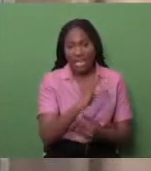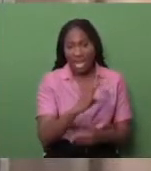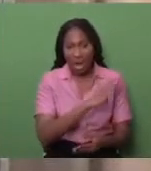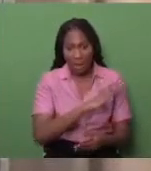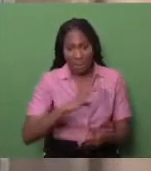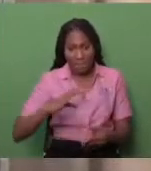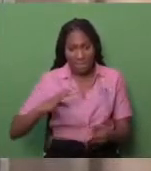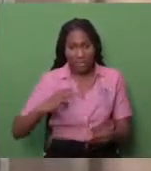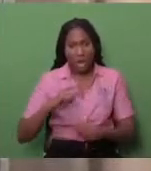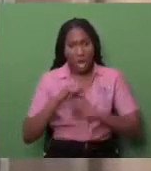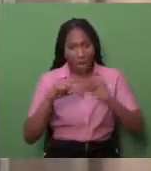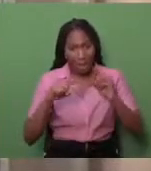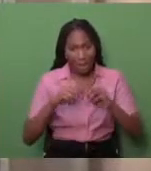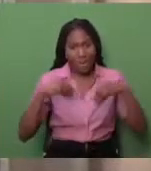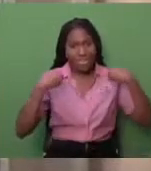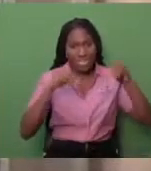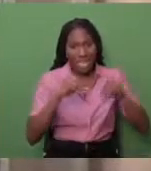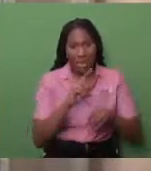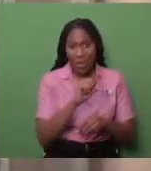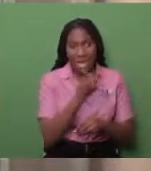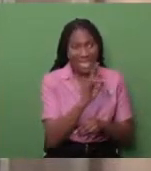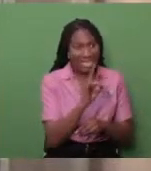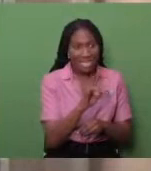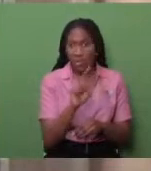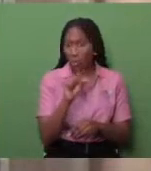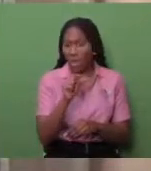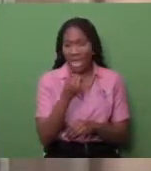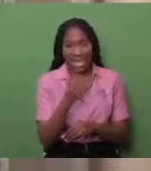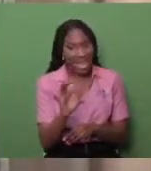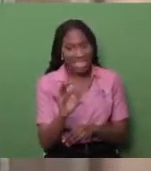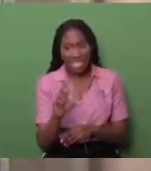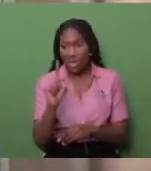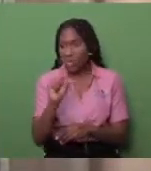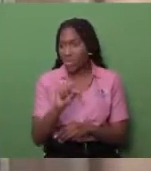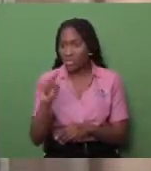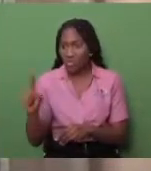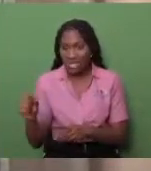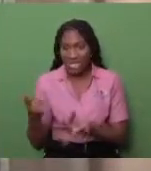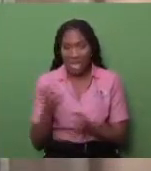2017, in 2018, in 2019, in 2020.